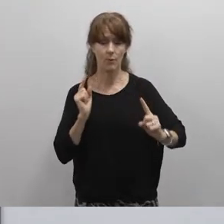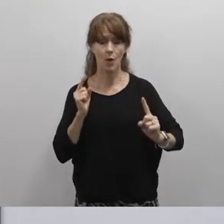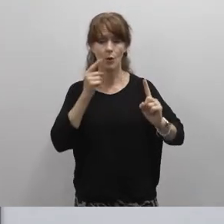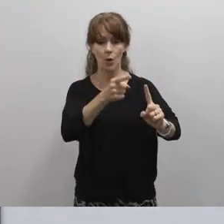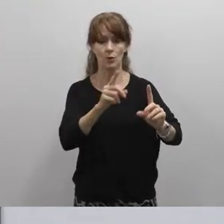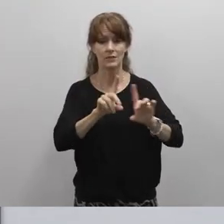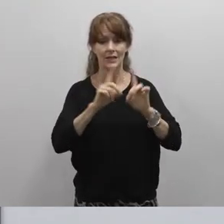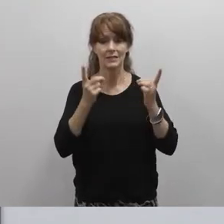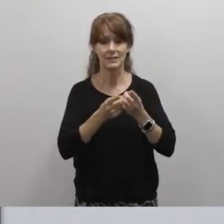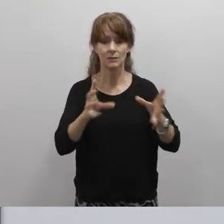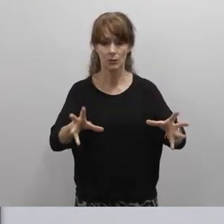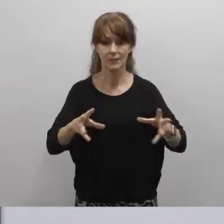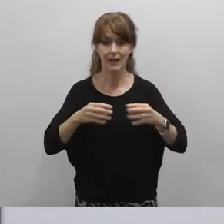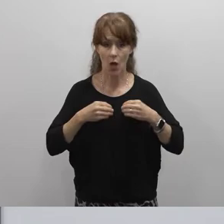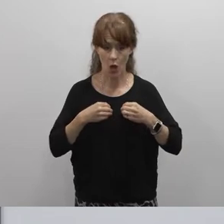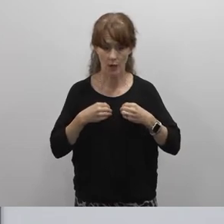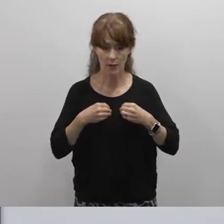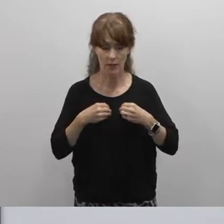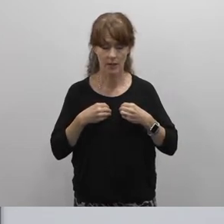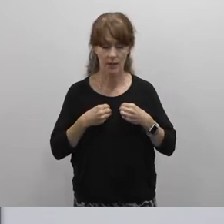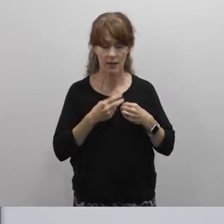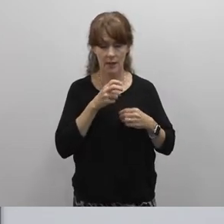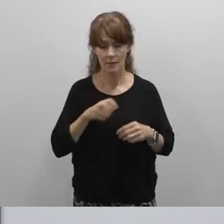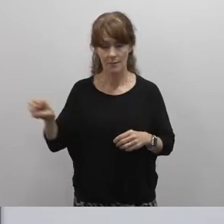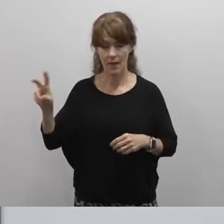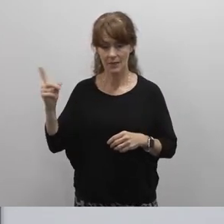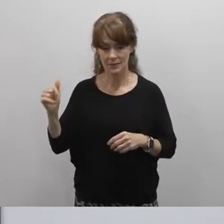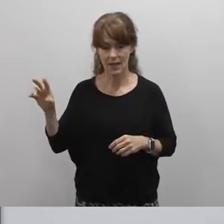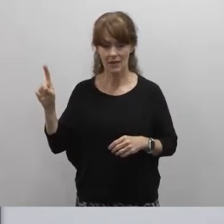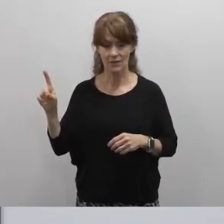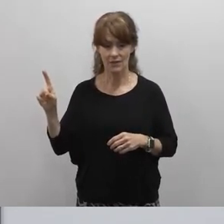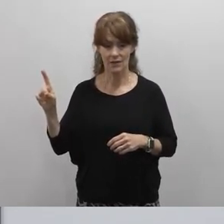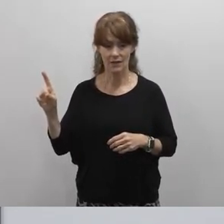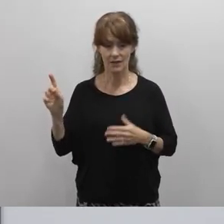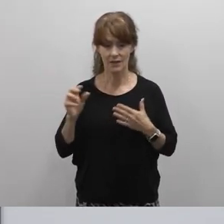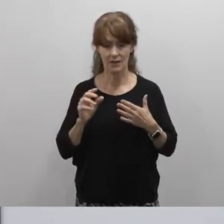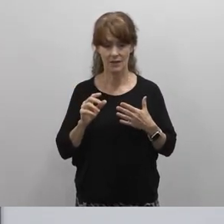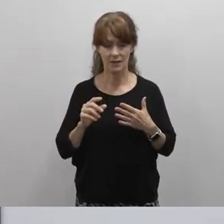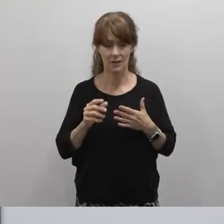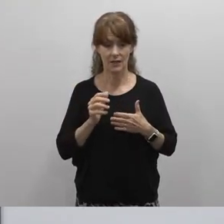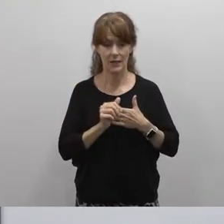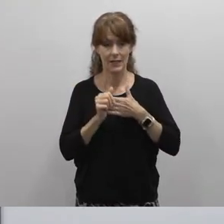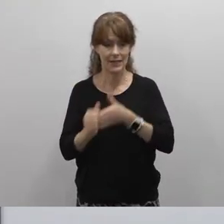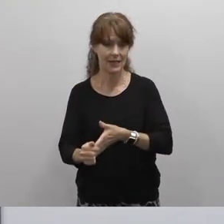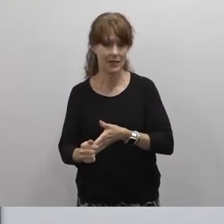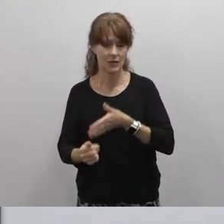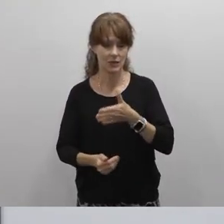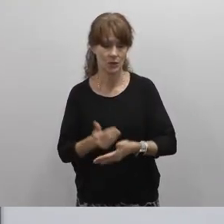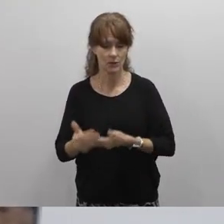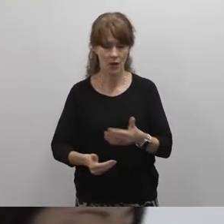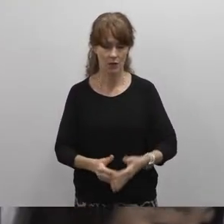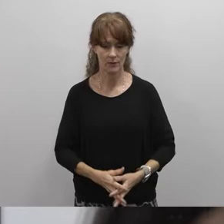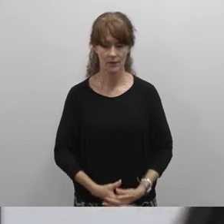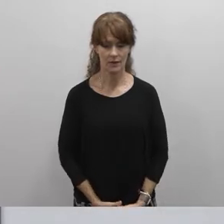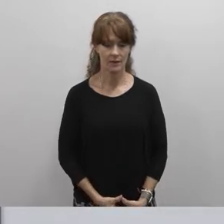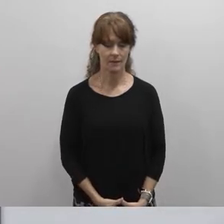will take on. And I'm gonna pass it back on to David so he can like walk through what those are.